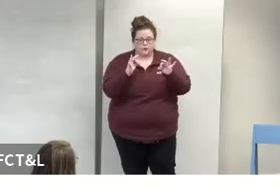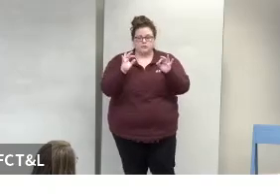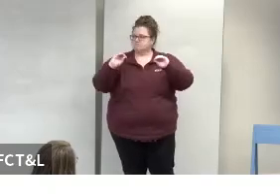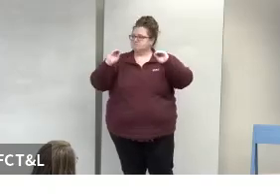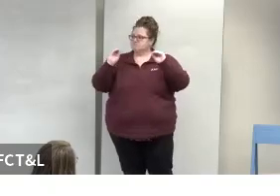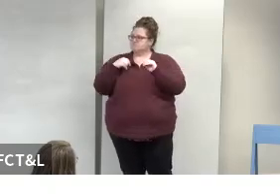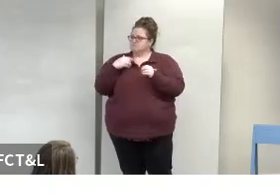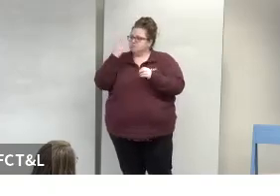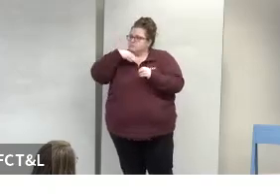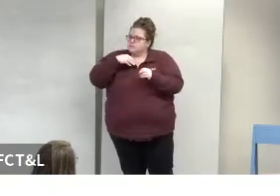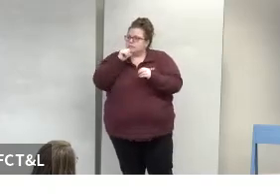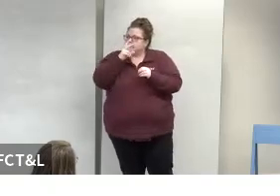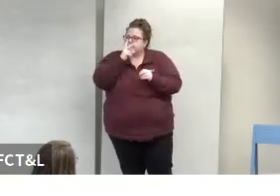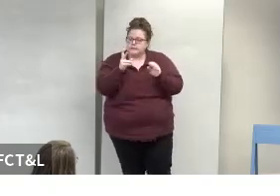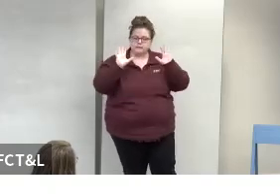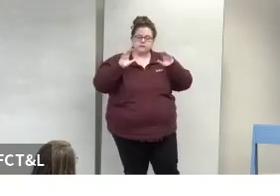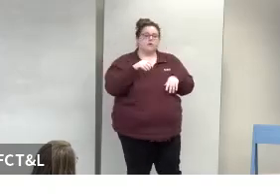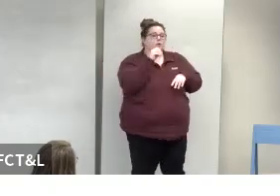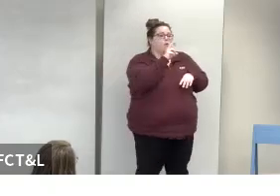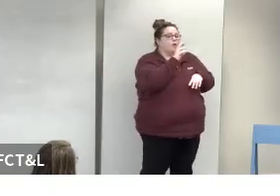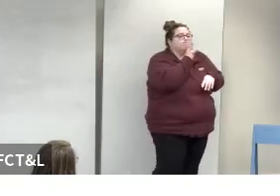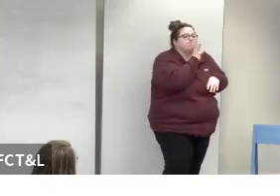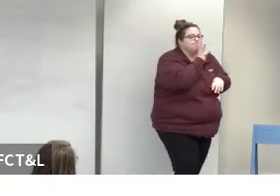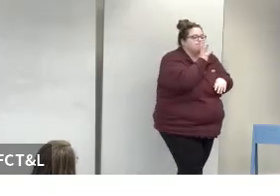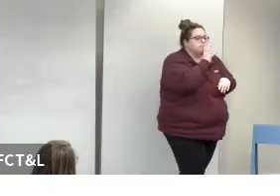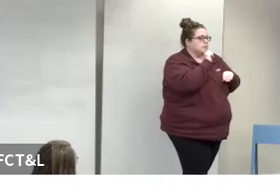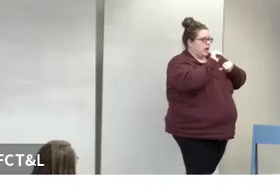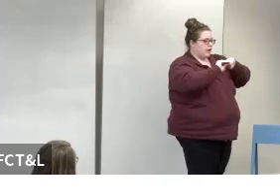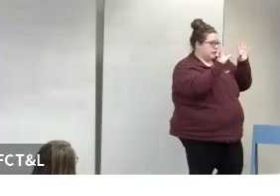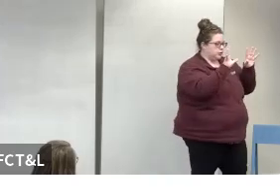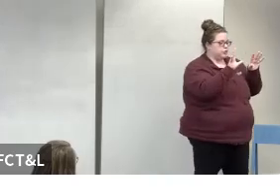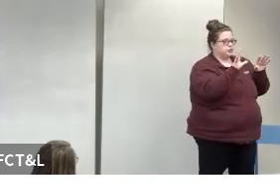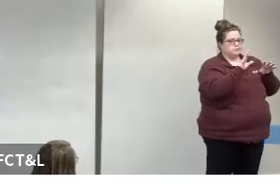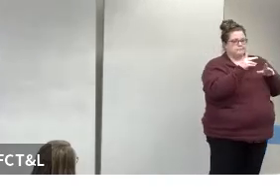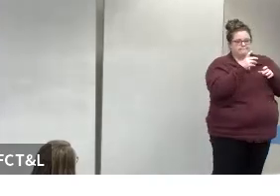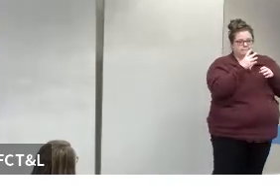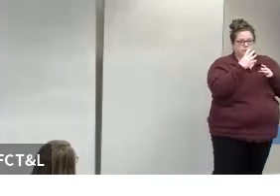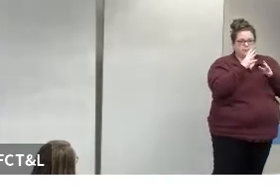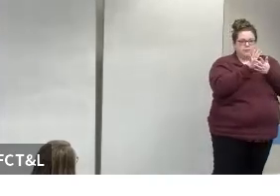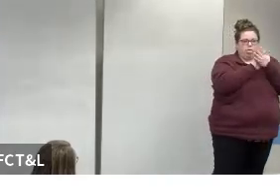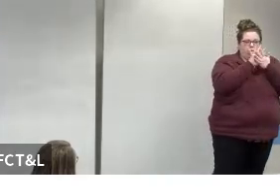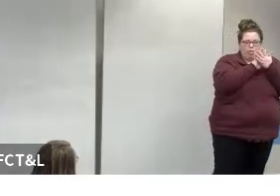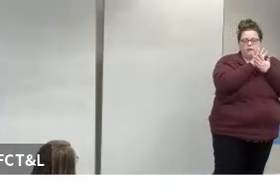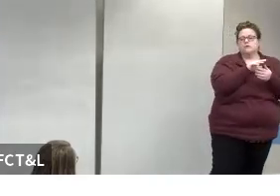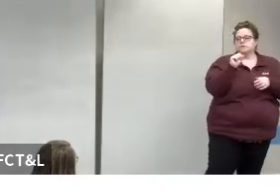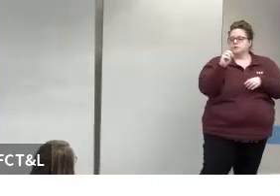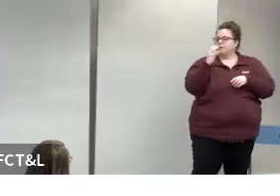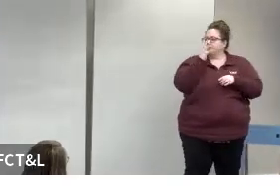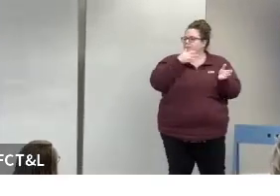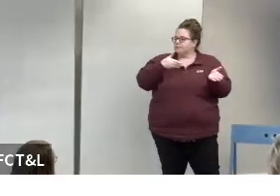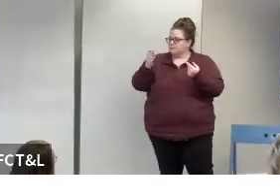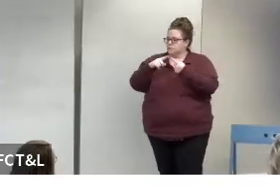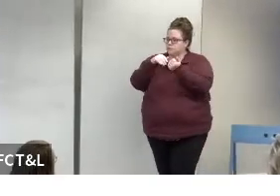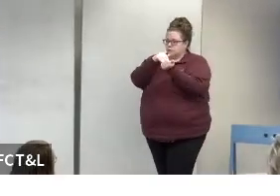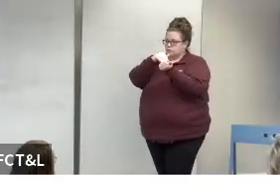she dropped a pot one time, I didn't even respond or react. So my speech was not clear. It